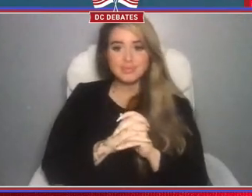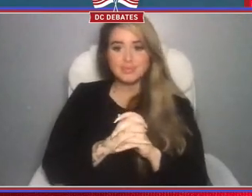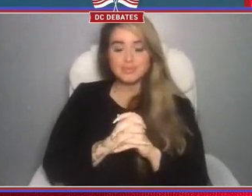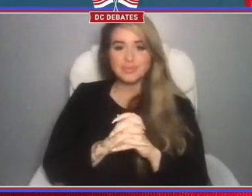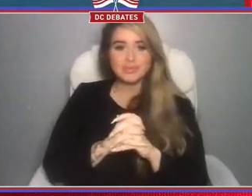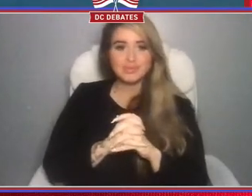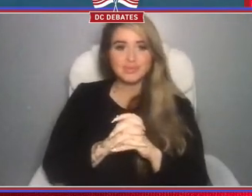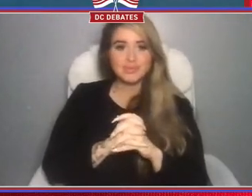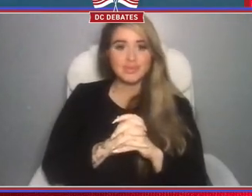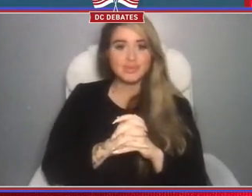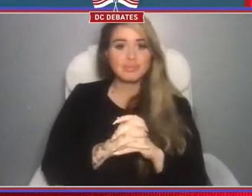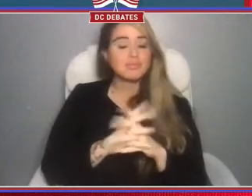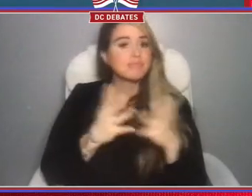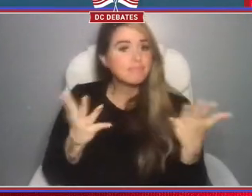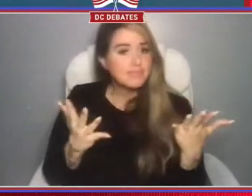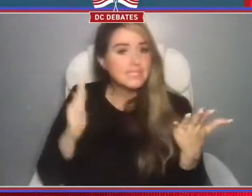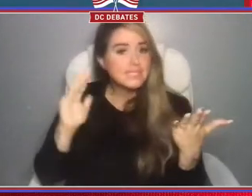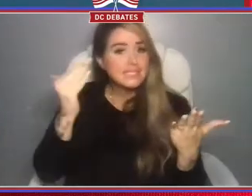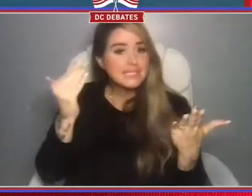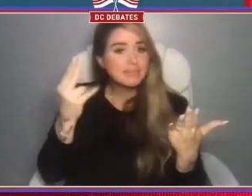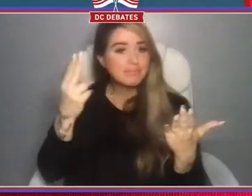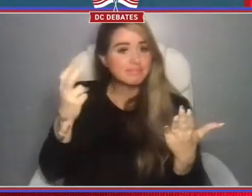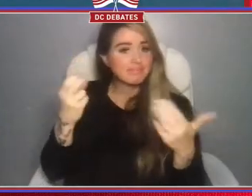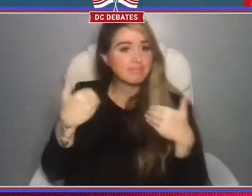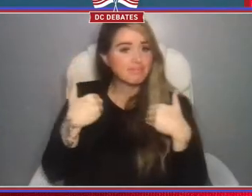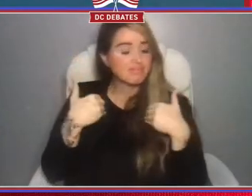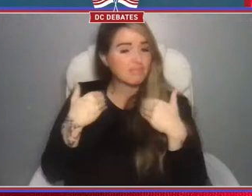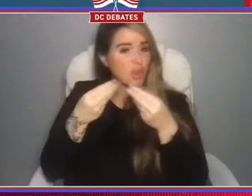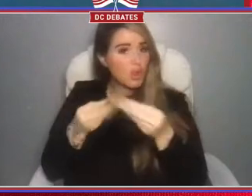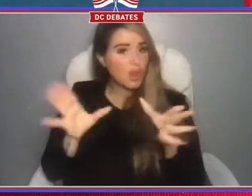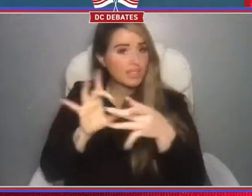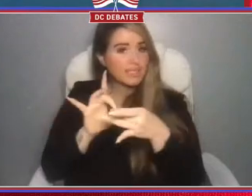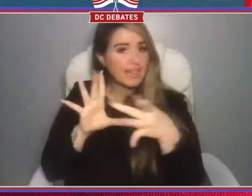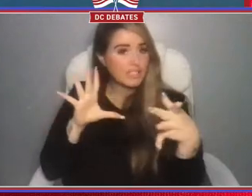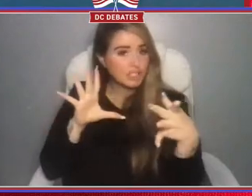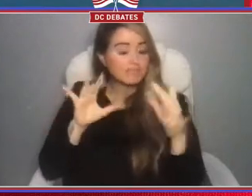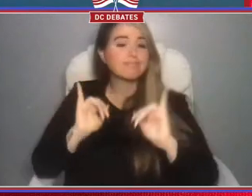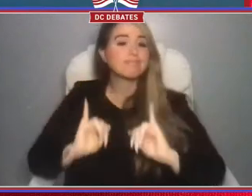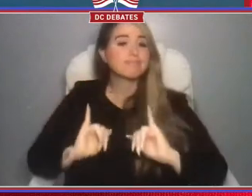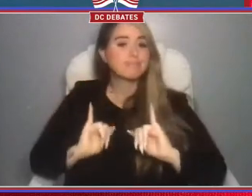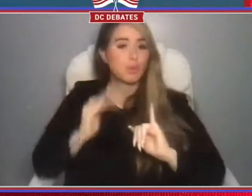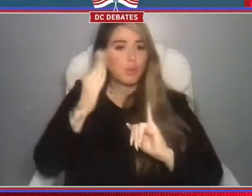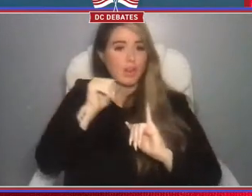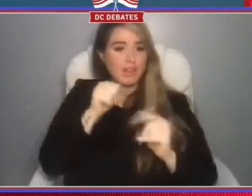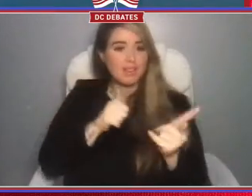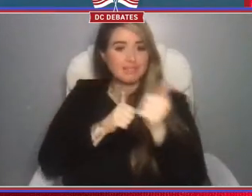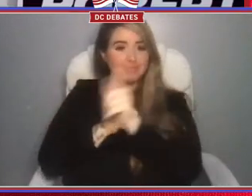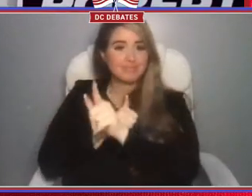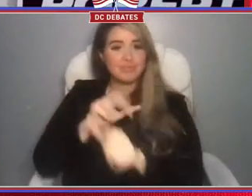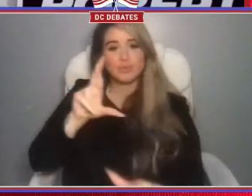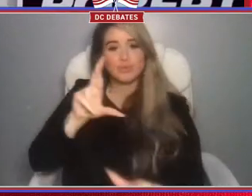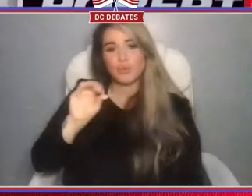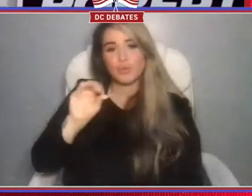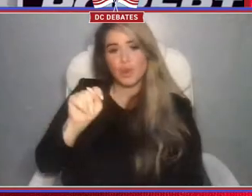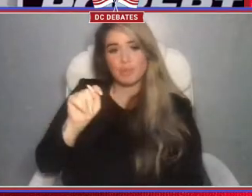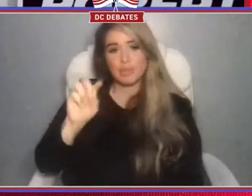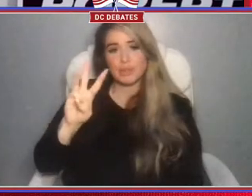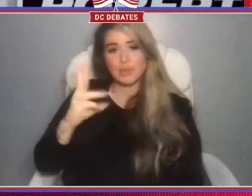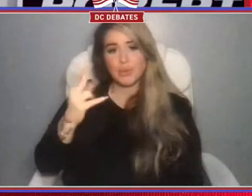And it looks like Trayon White may have lost connection. Why don't we move to Robert White, your opening statement. You have